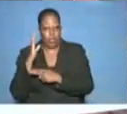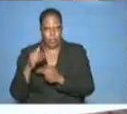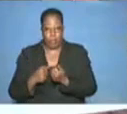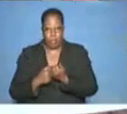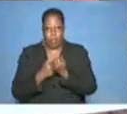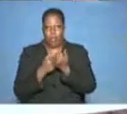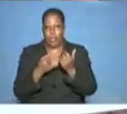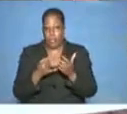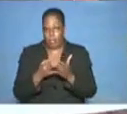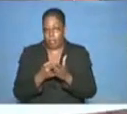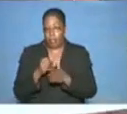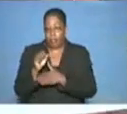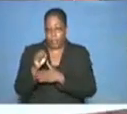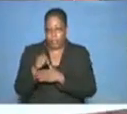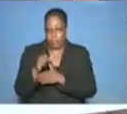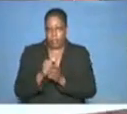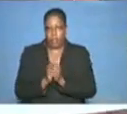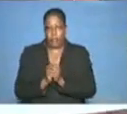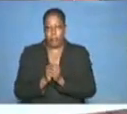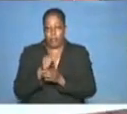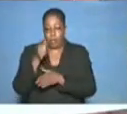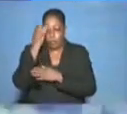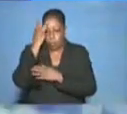obviously, but you're competent.